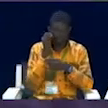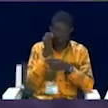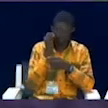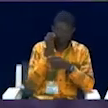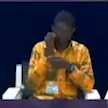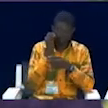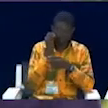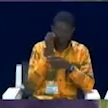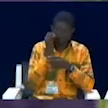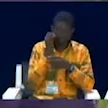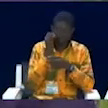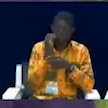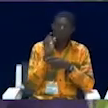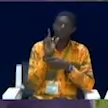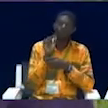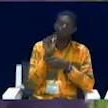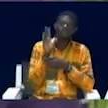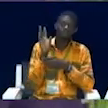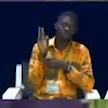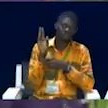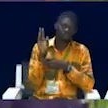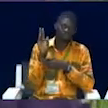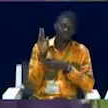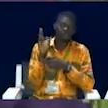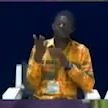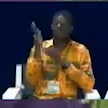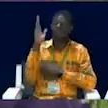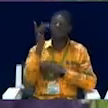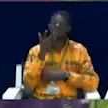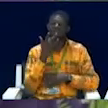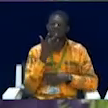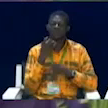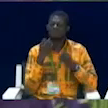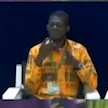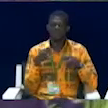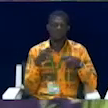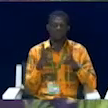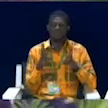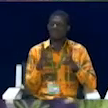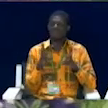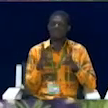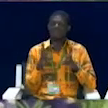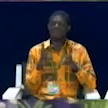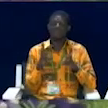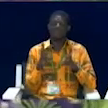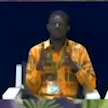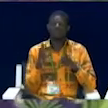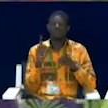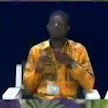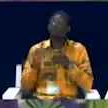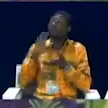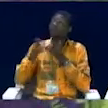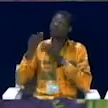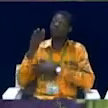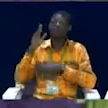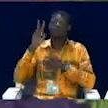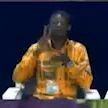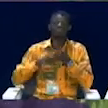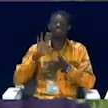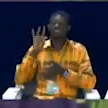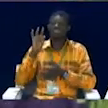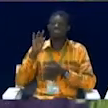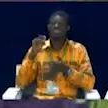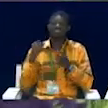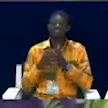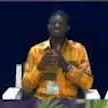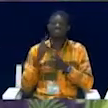home. 2017, God favored us in many aspects. And to the glory of God, by 2018, it was our